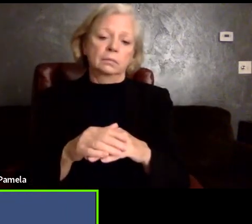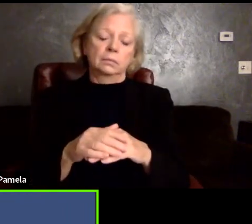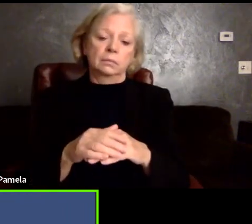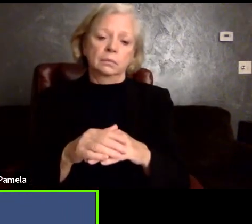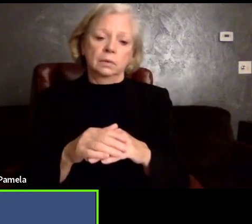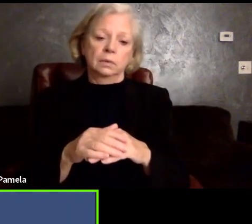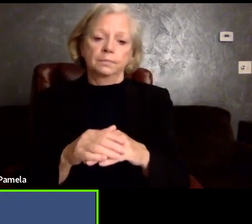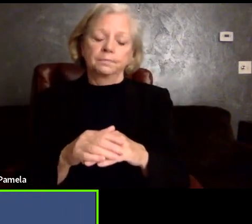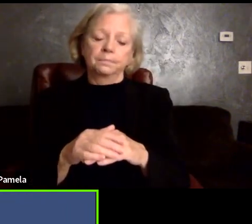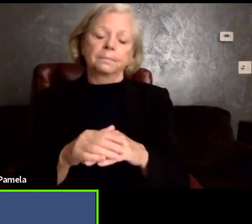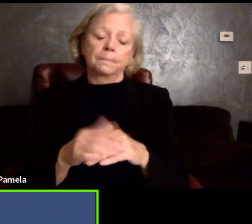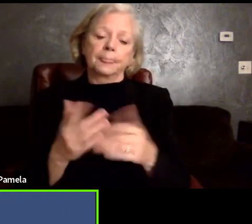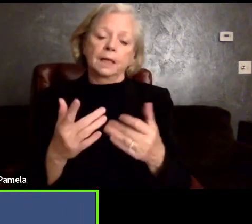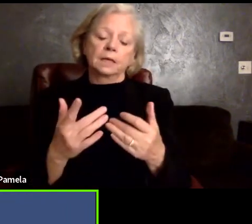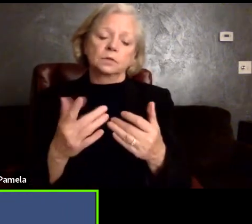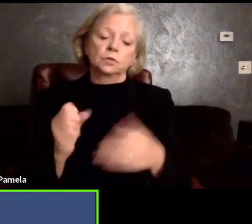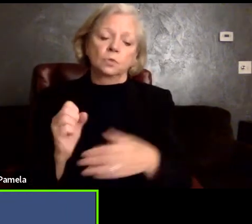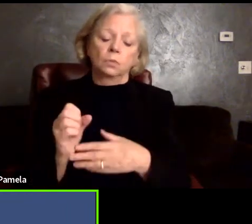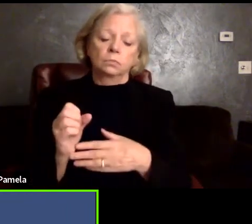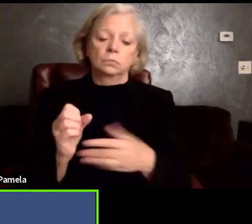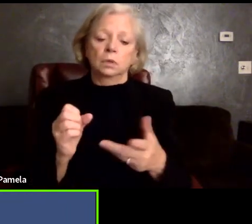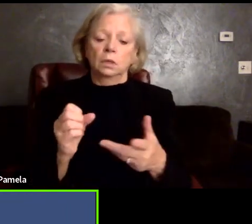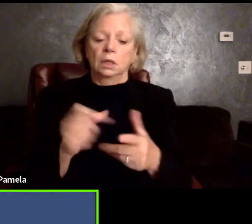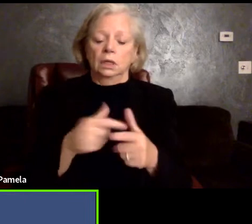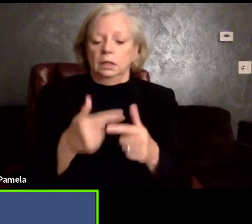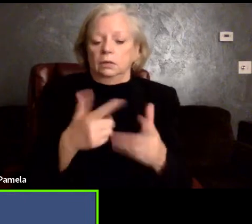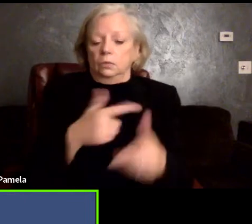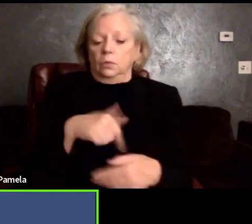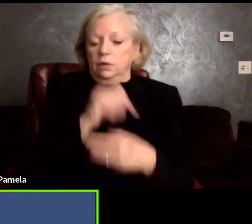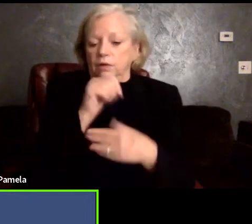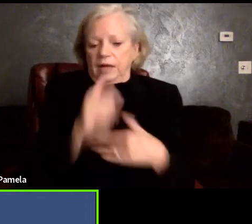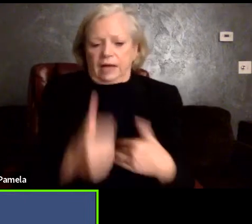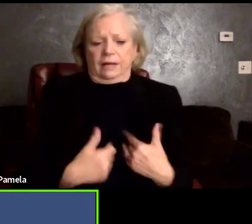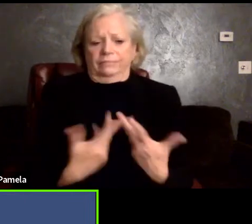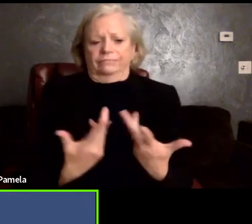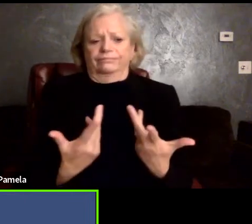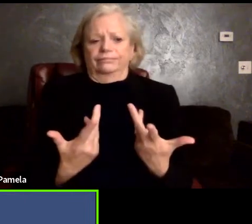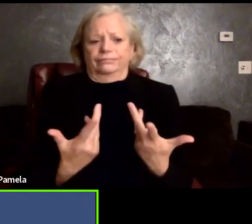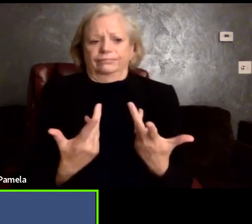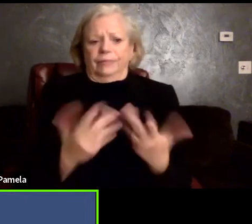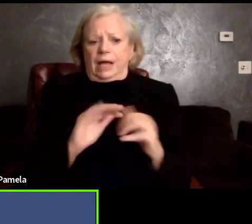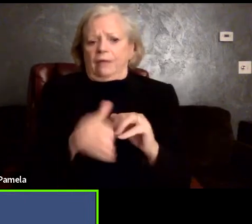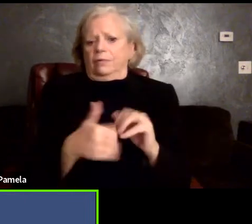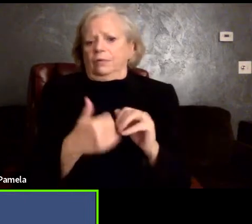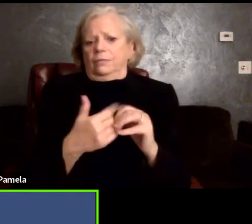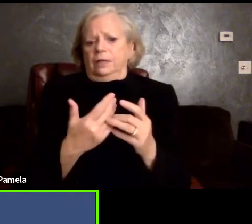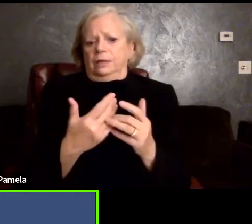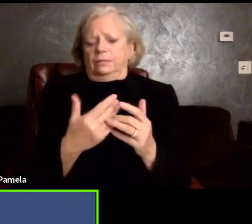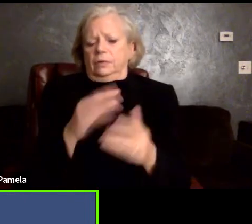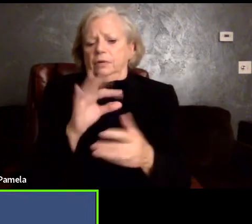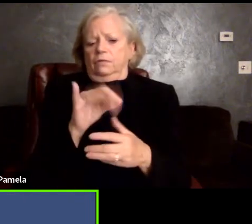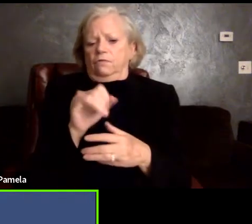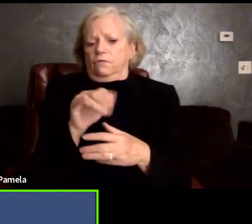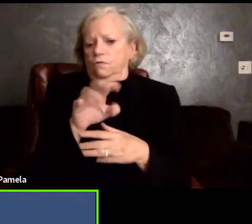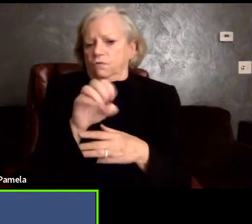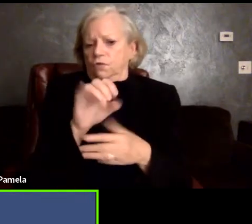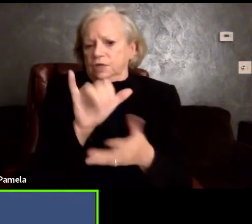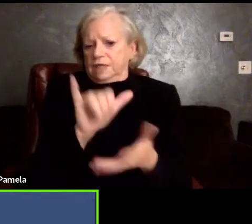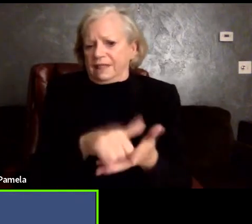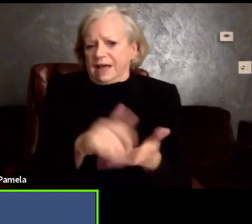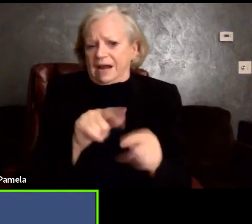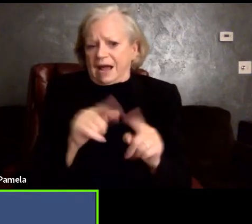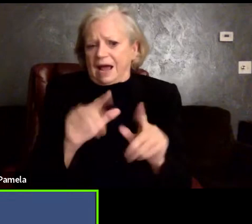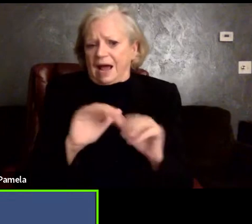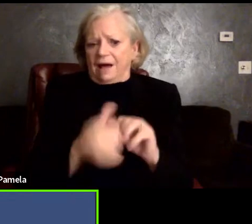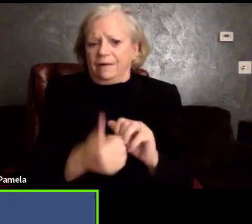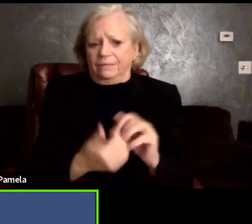do it. And then we don't have an enforcement mechanism here locally either. We don't have a public health enforcement team. I think we sort of